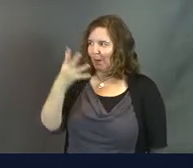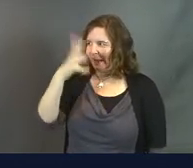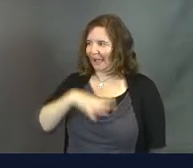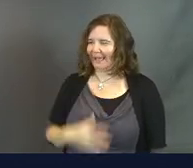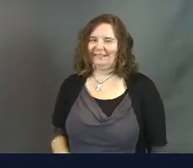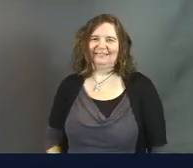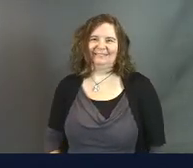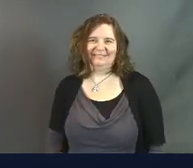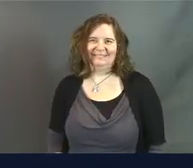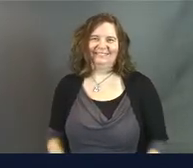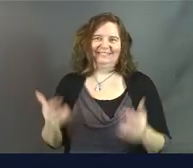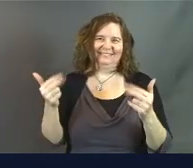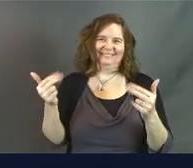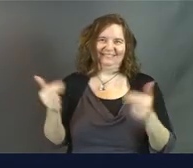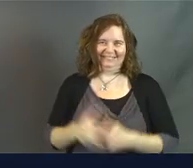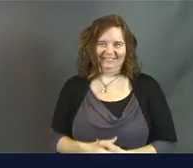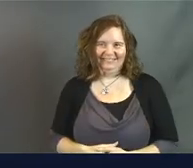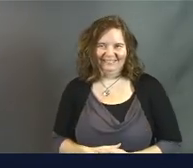guy.